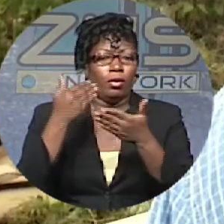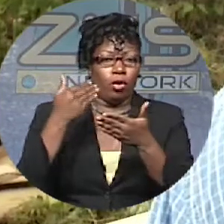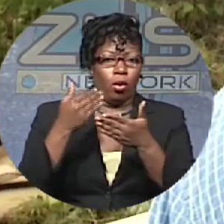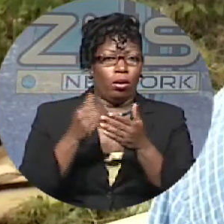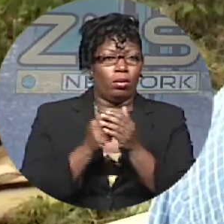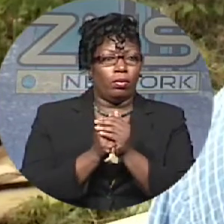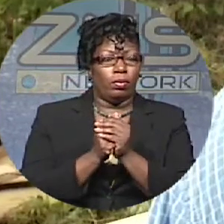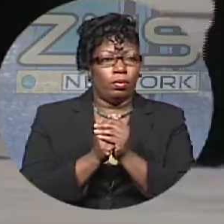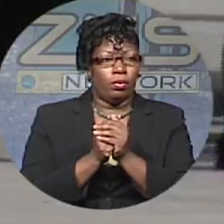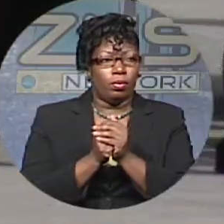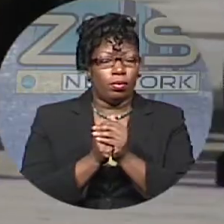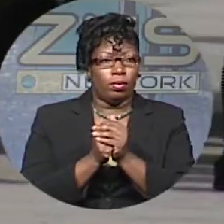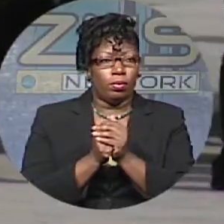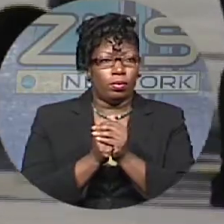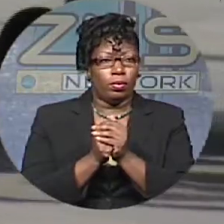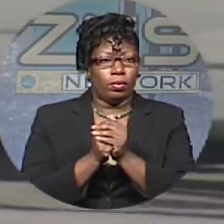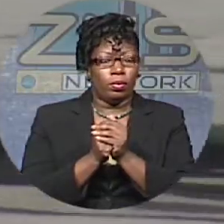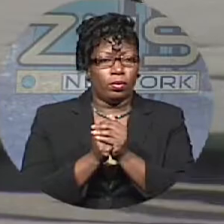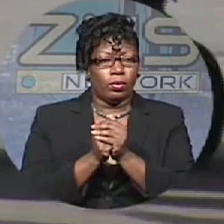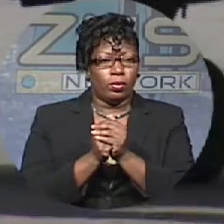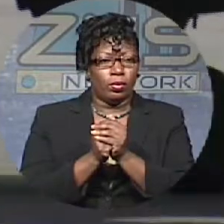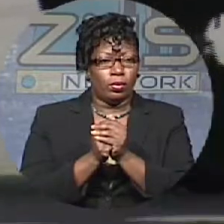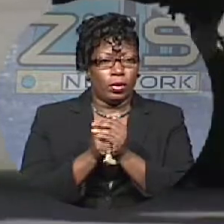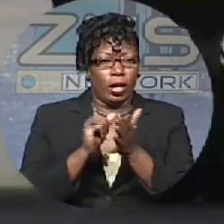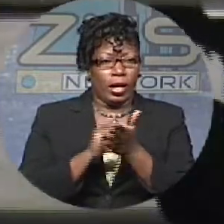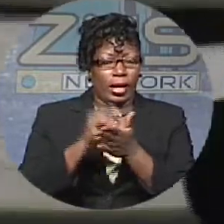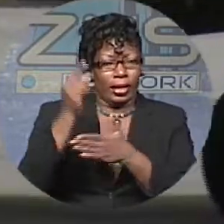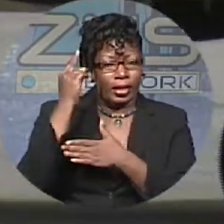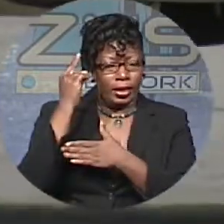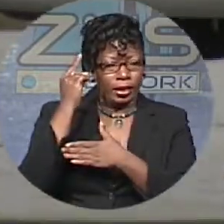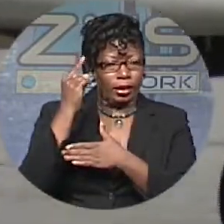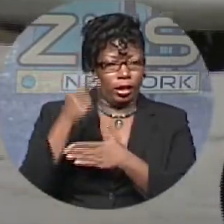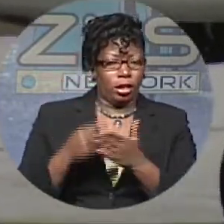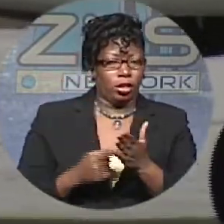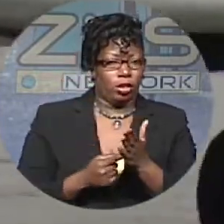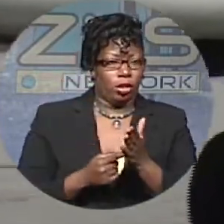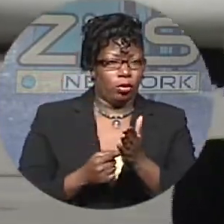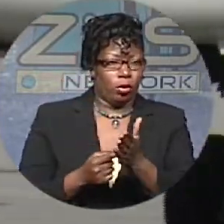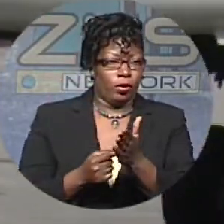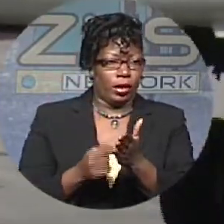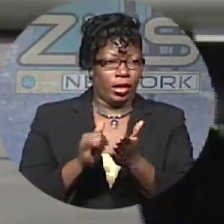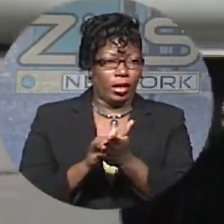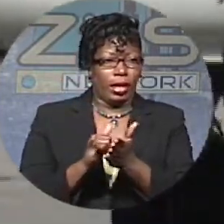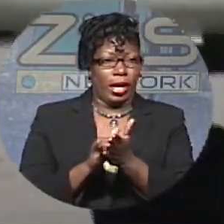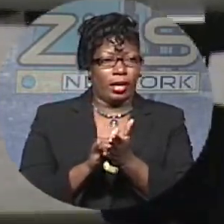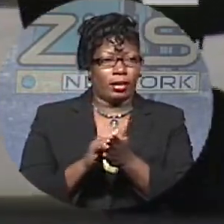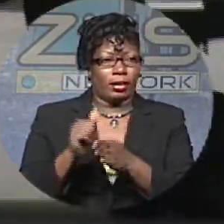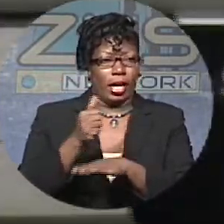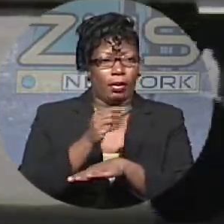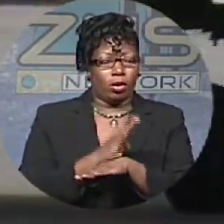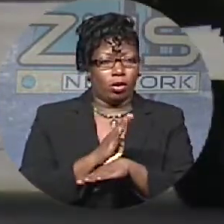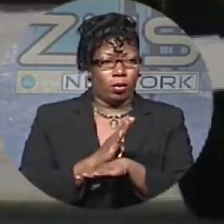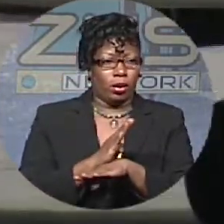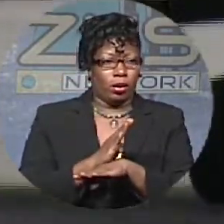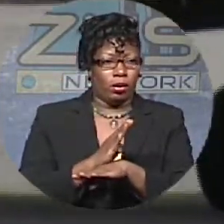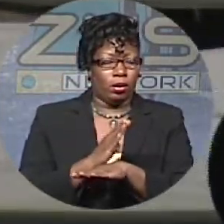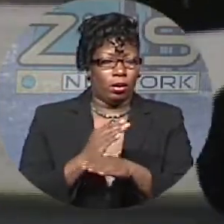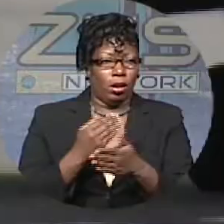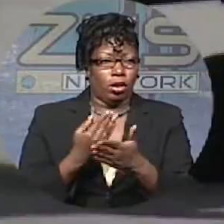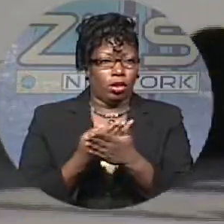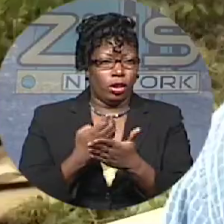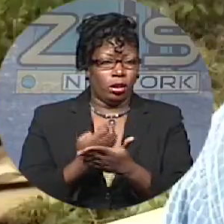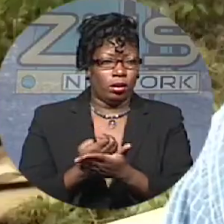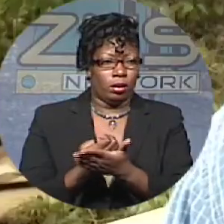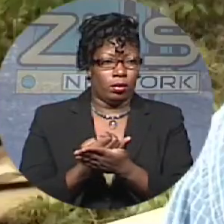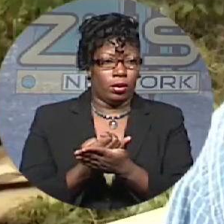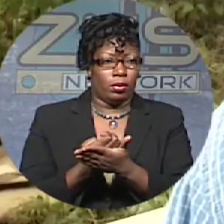very minimum concerns we have received. I think Abaco has proven to be a very viable economy when it comes to our